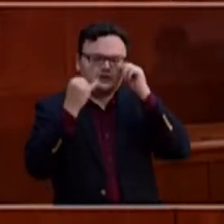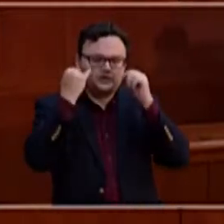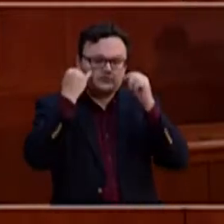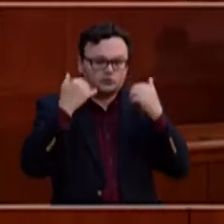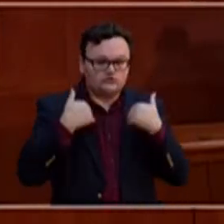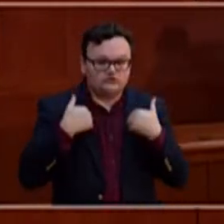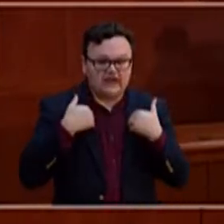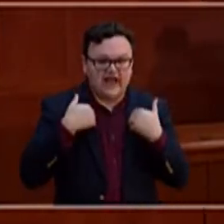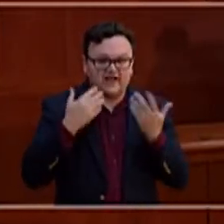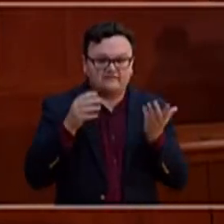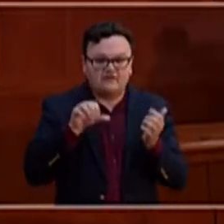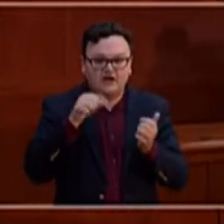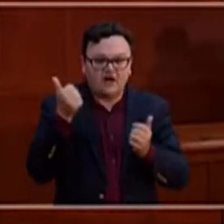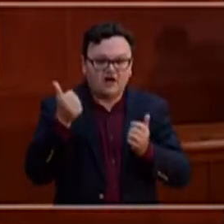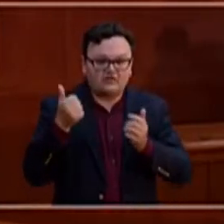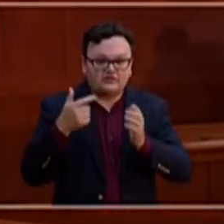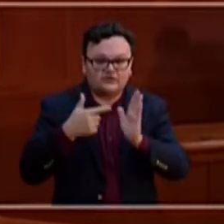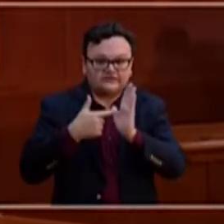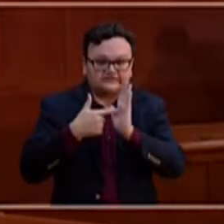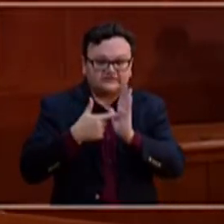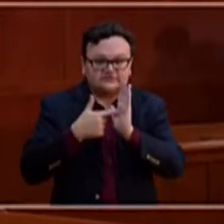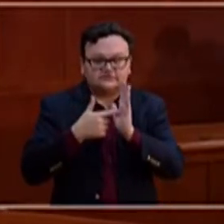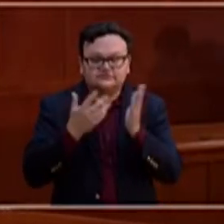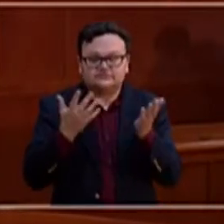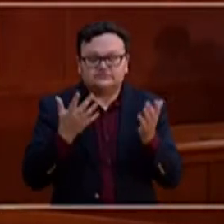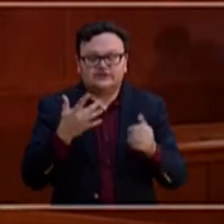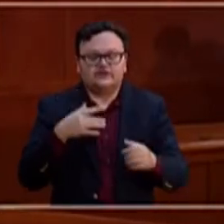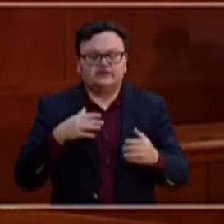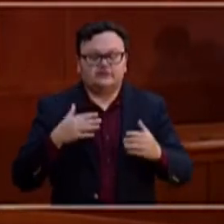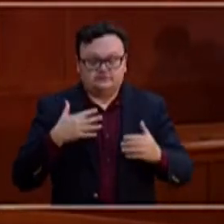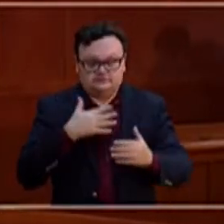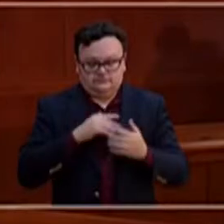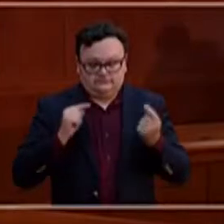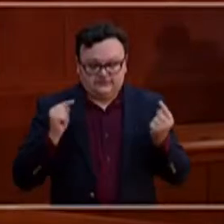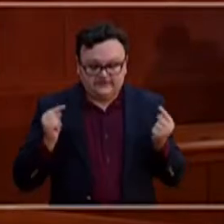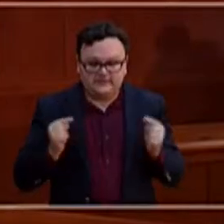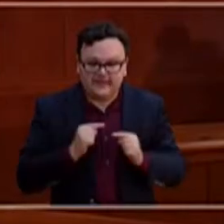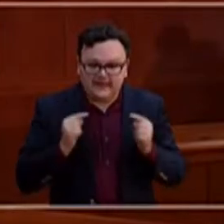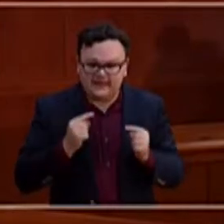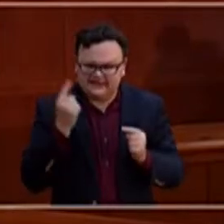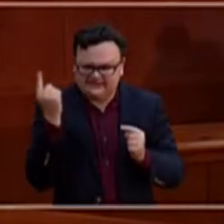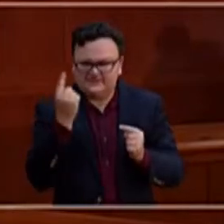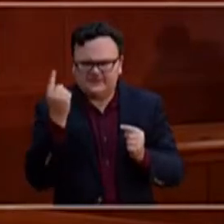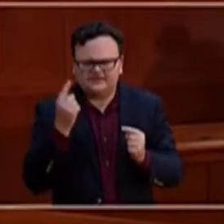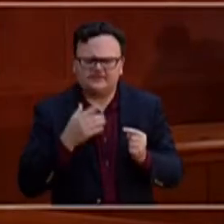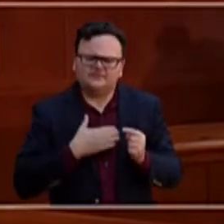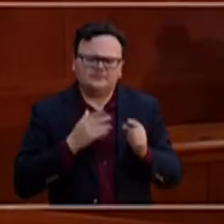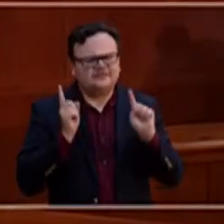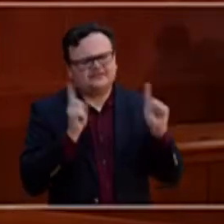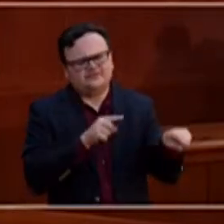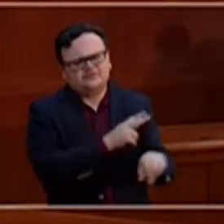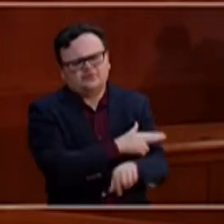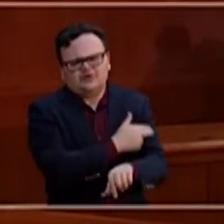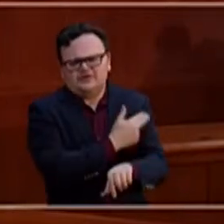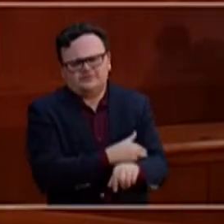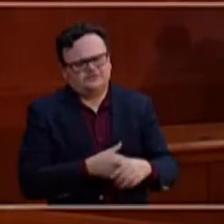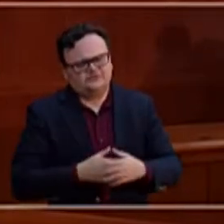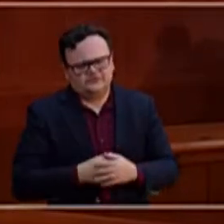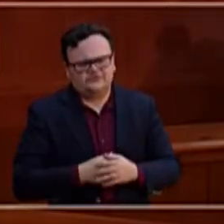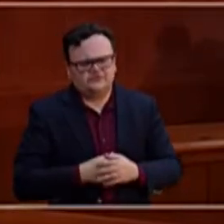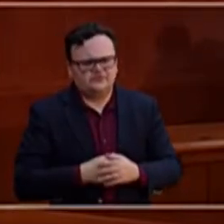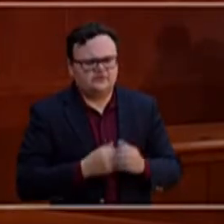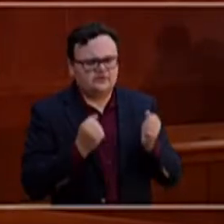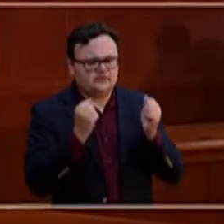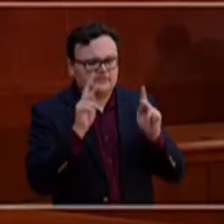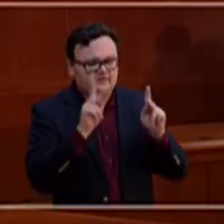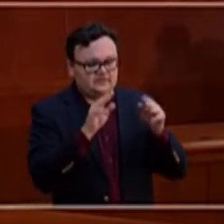symptoms, they're here to help. You have noticed it. I think it's almost every place in the state, and I've talked to folks,